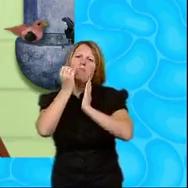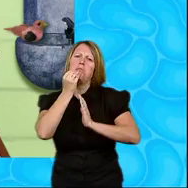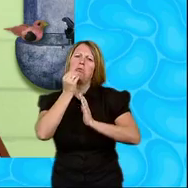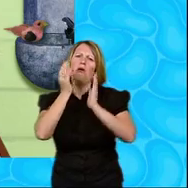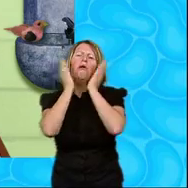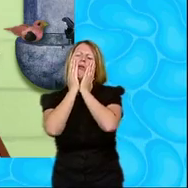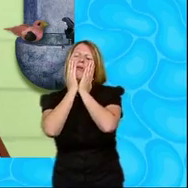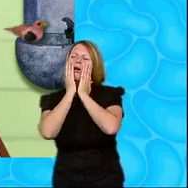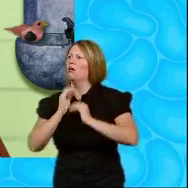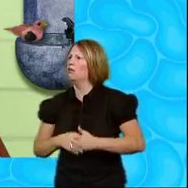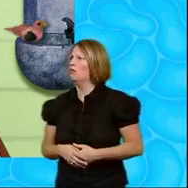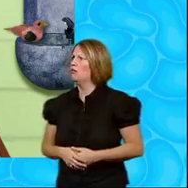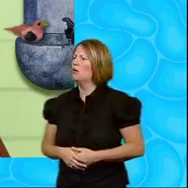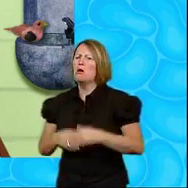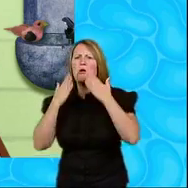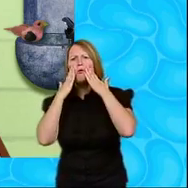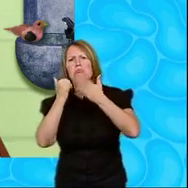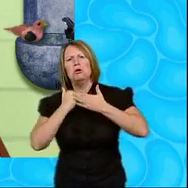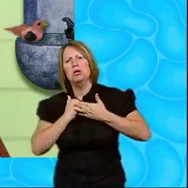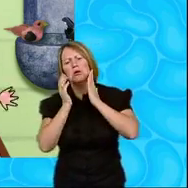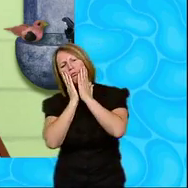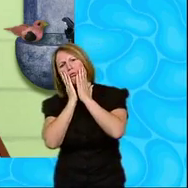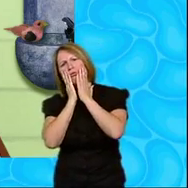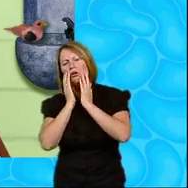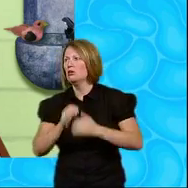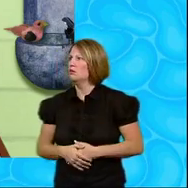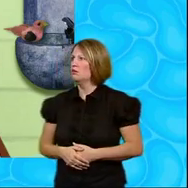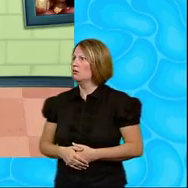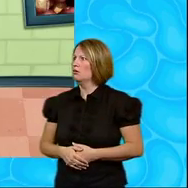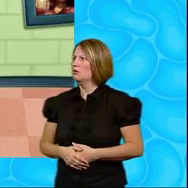No! Boom Sonic Boom! Help!